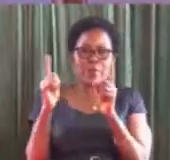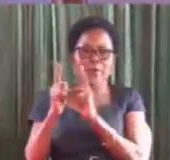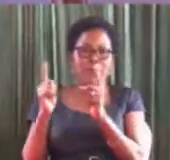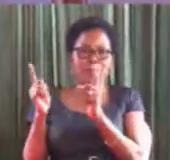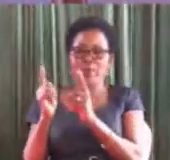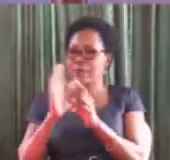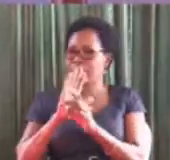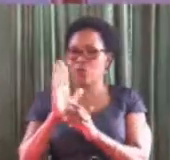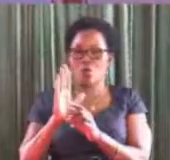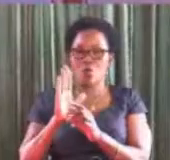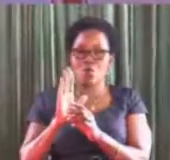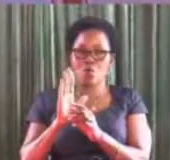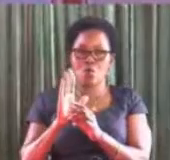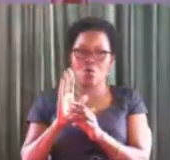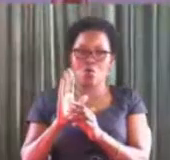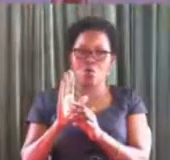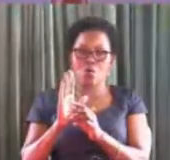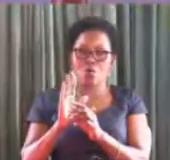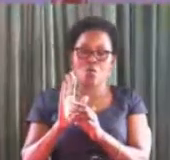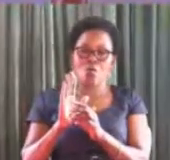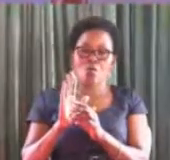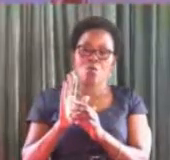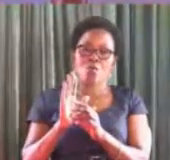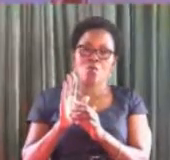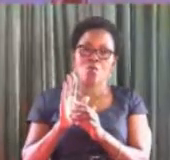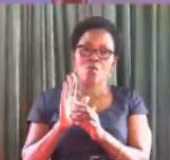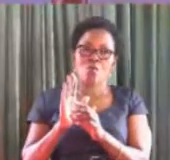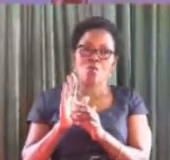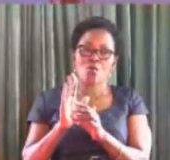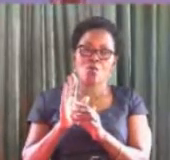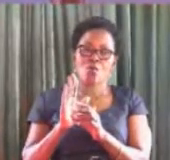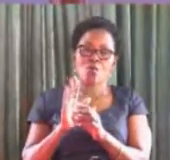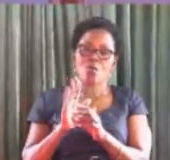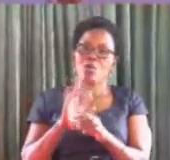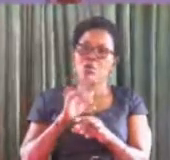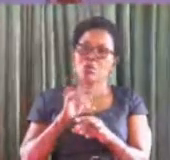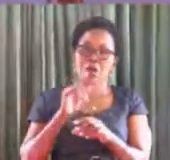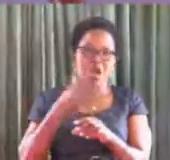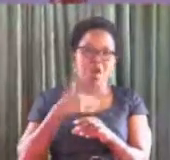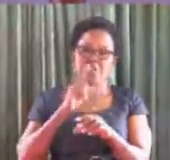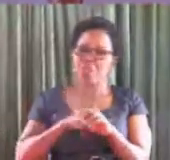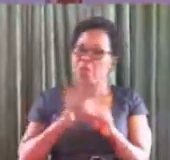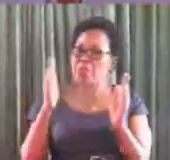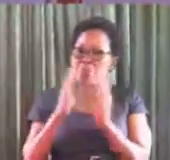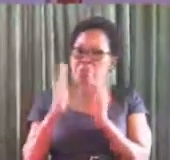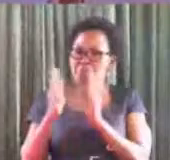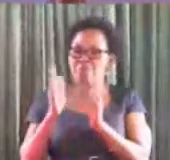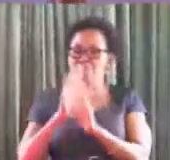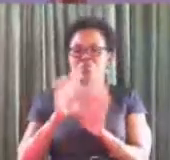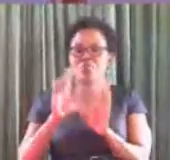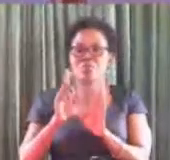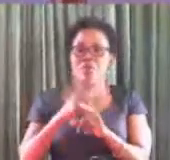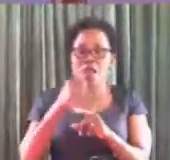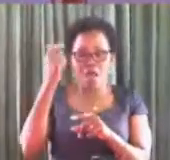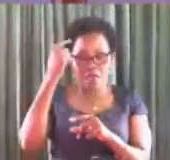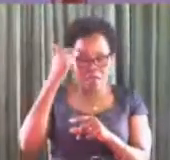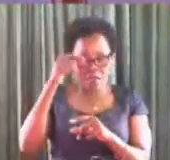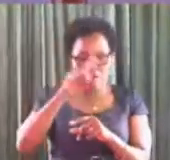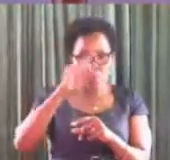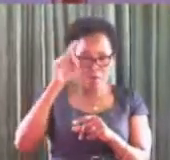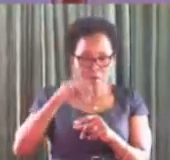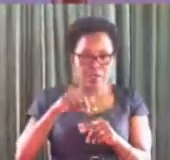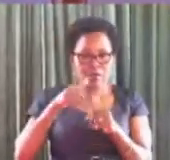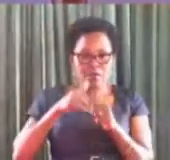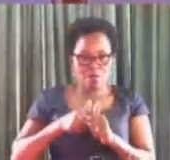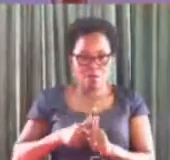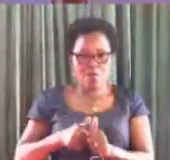wherever they are seized of matters to do with elections, I think it should also follow suit